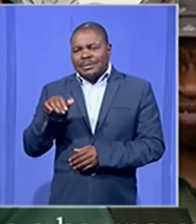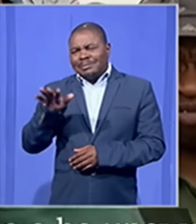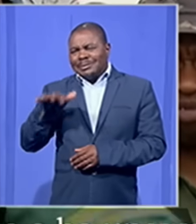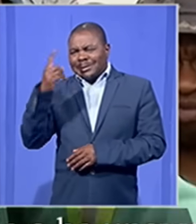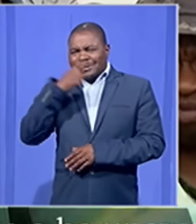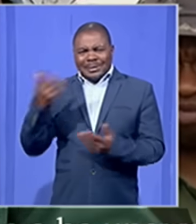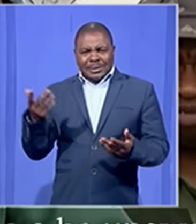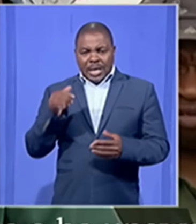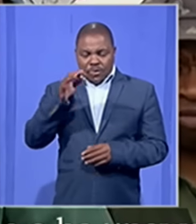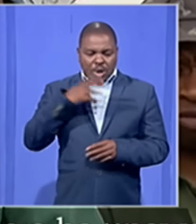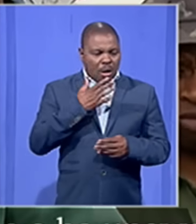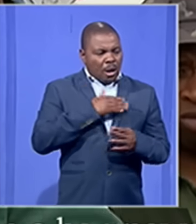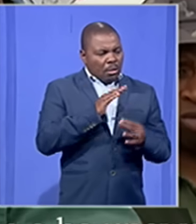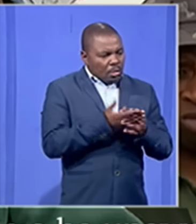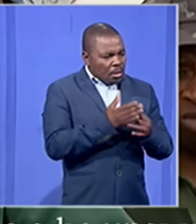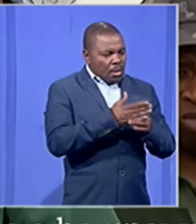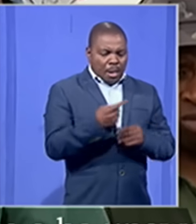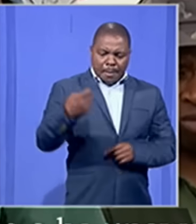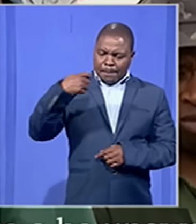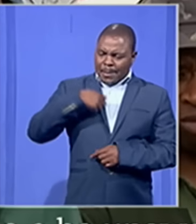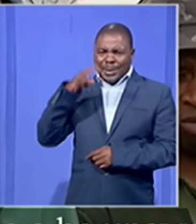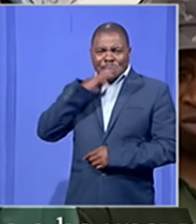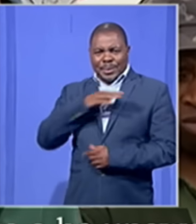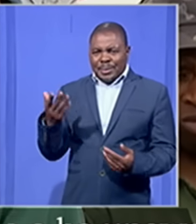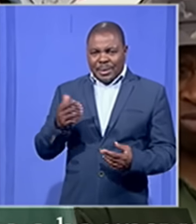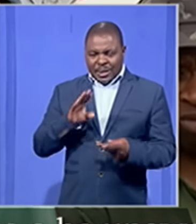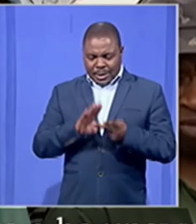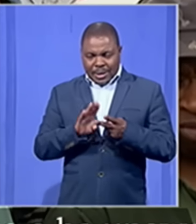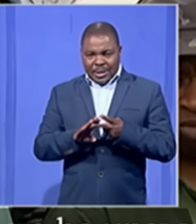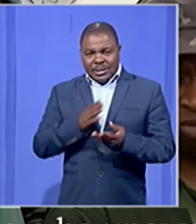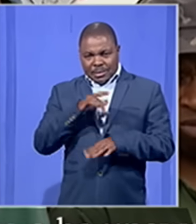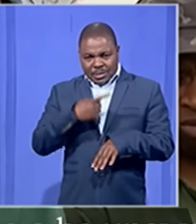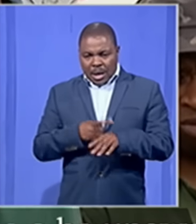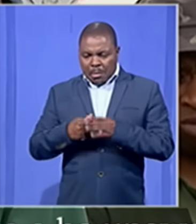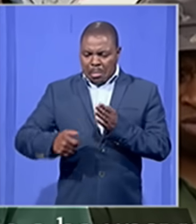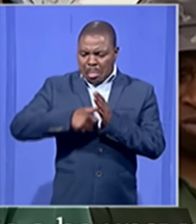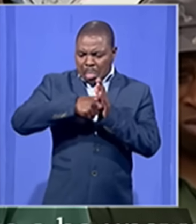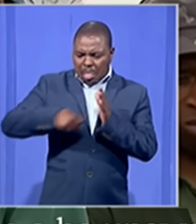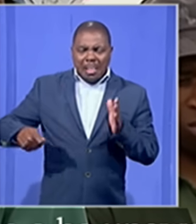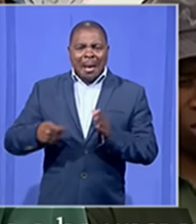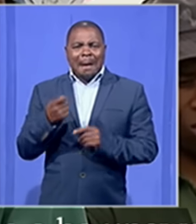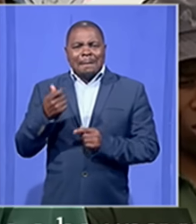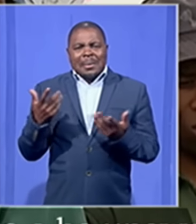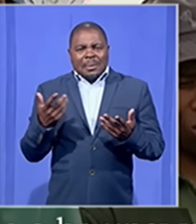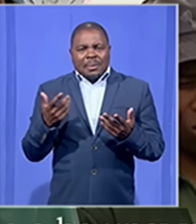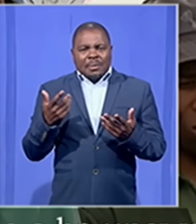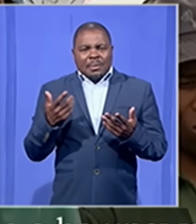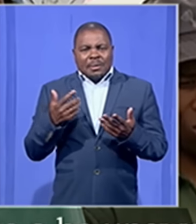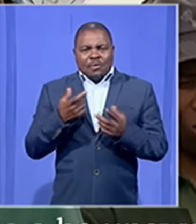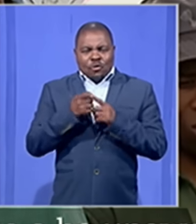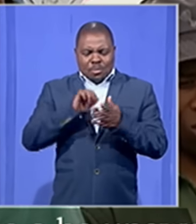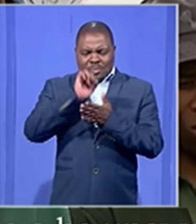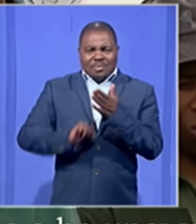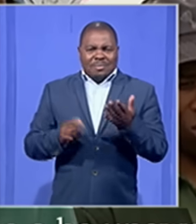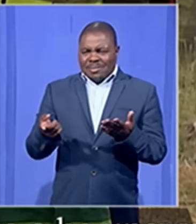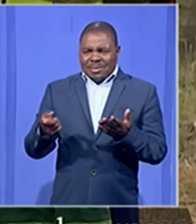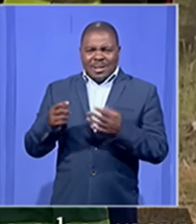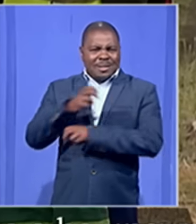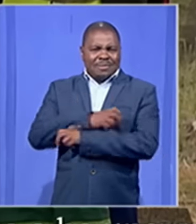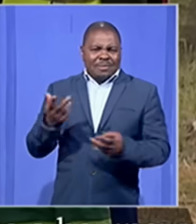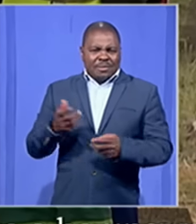mara ga ntse o lofa during the ntse ba sa go patela mara at the same time ba go ga tšhelete a go mo ya leave. What kind of company is